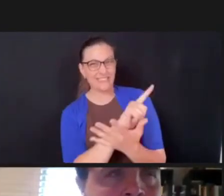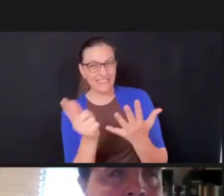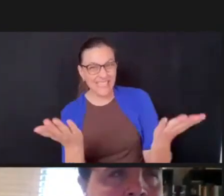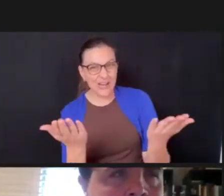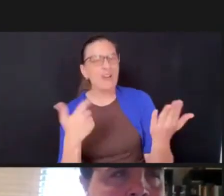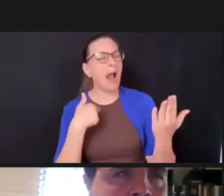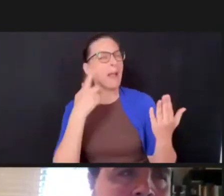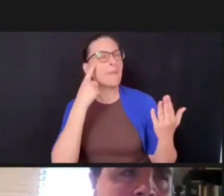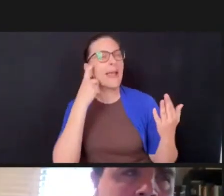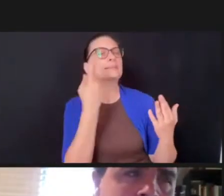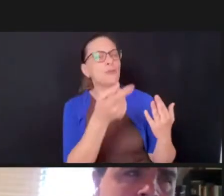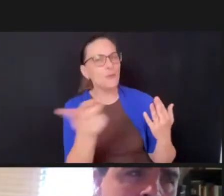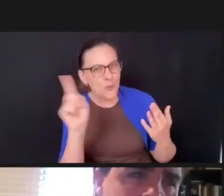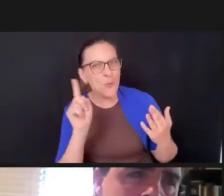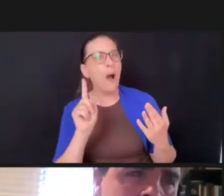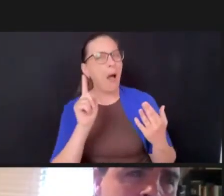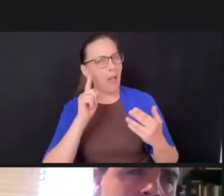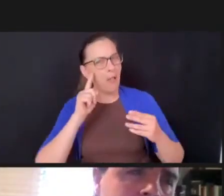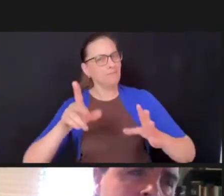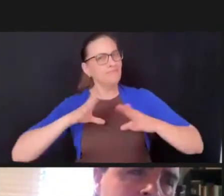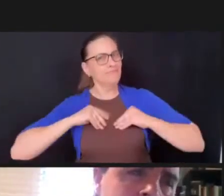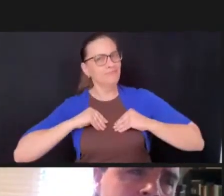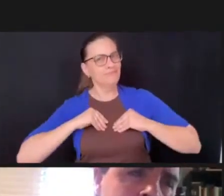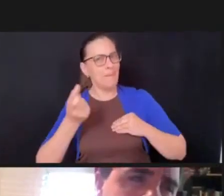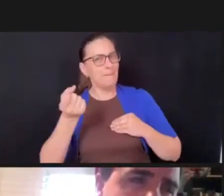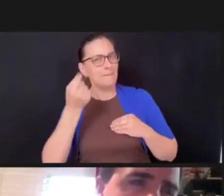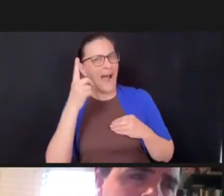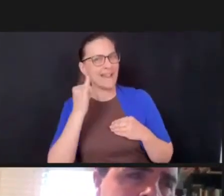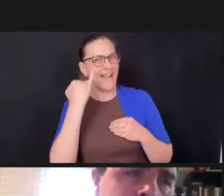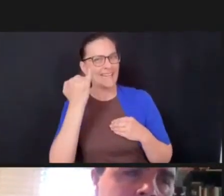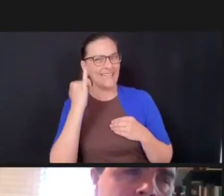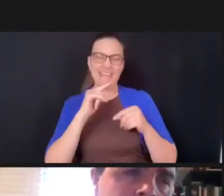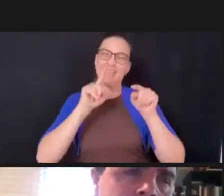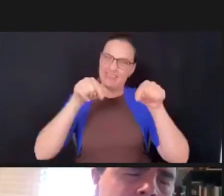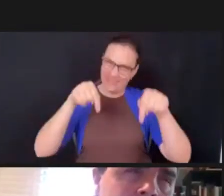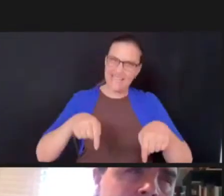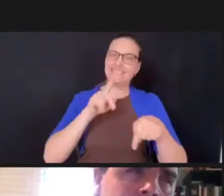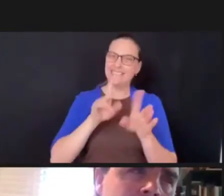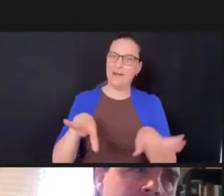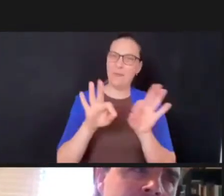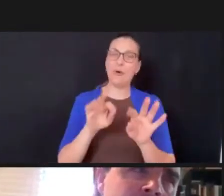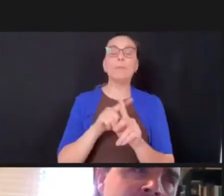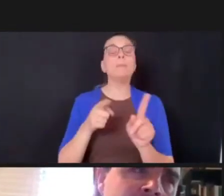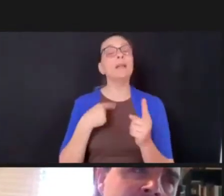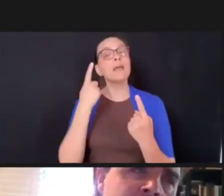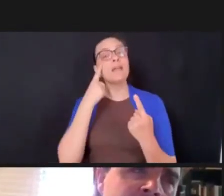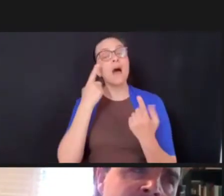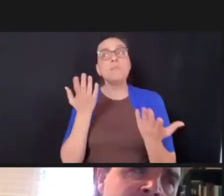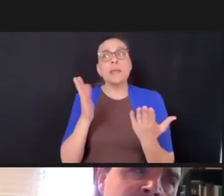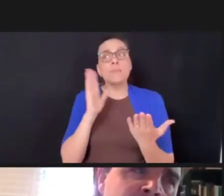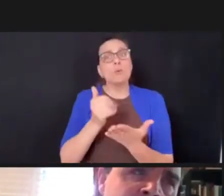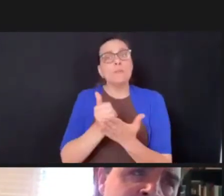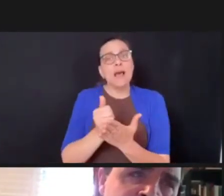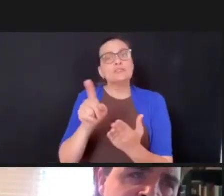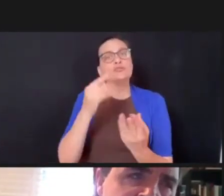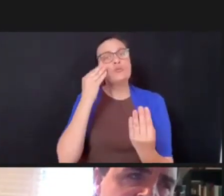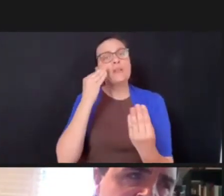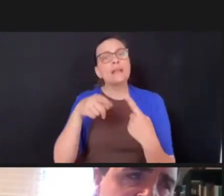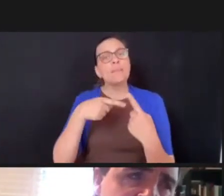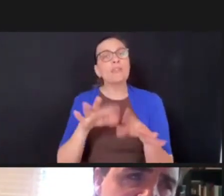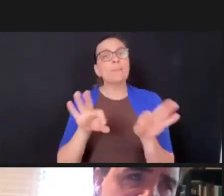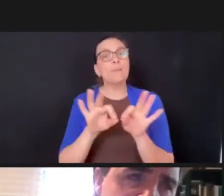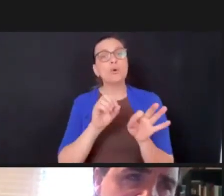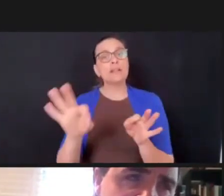important. But, I thought it might be helpful to think about sort of the importance of mentorship and training and